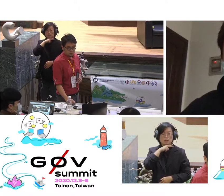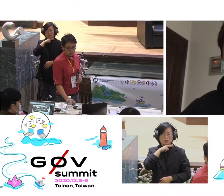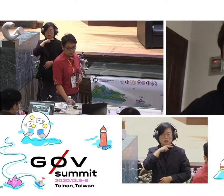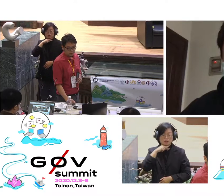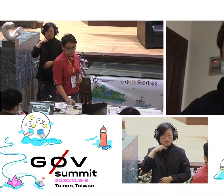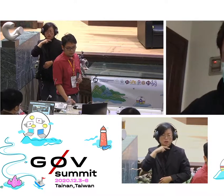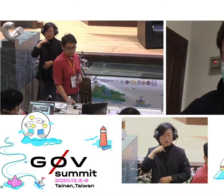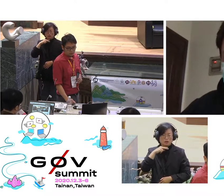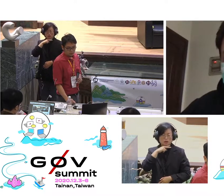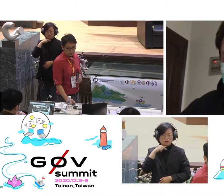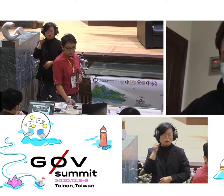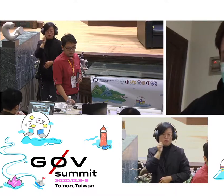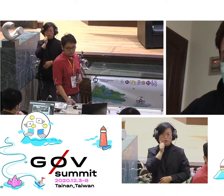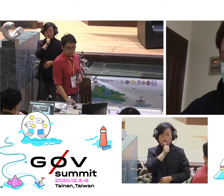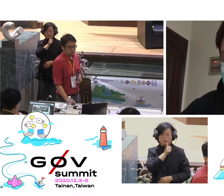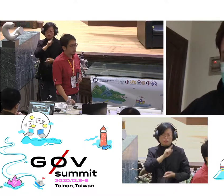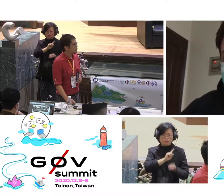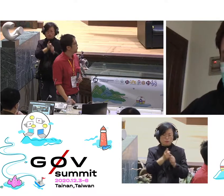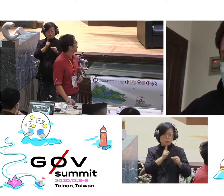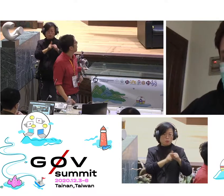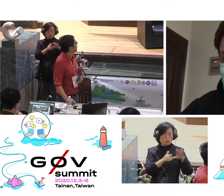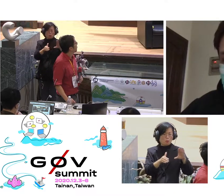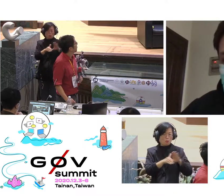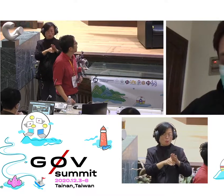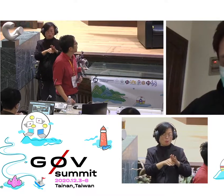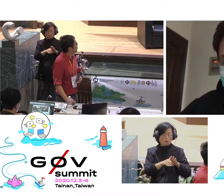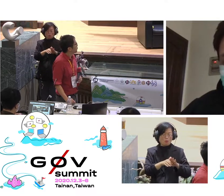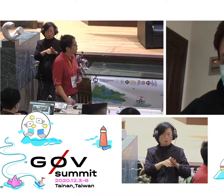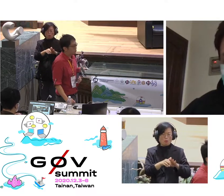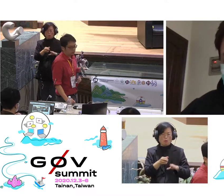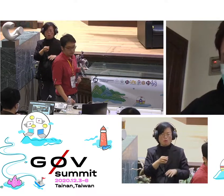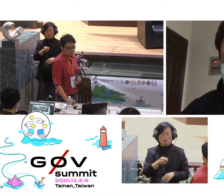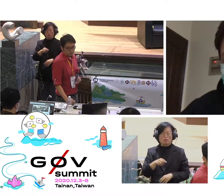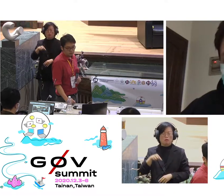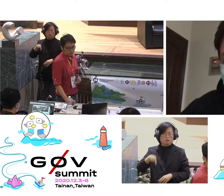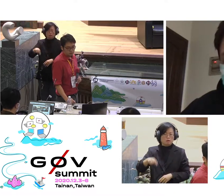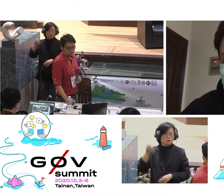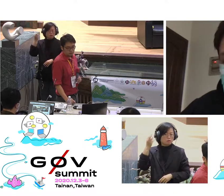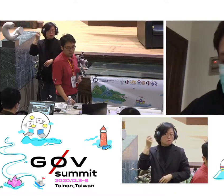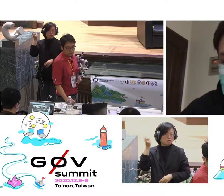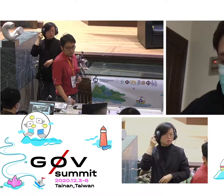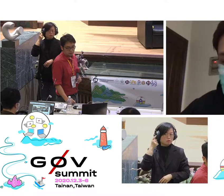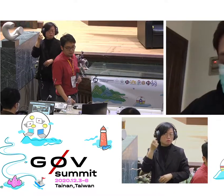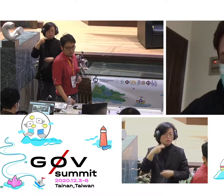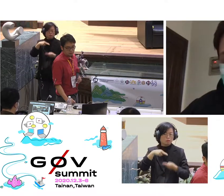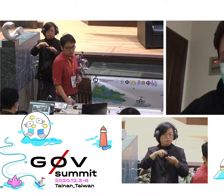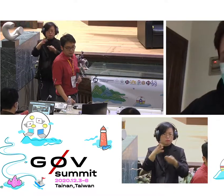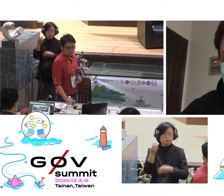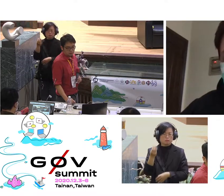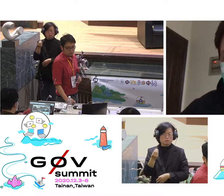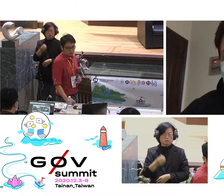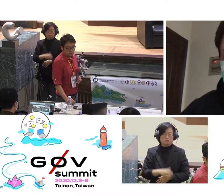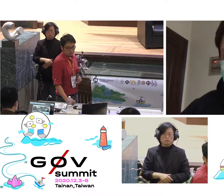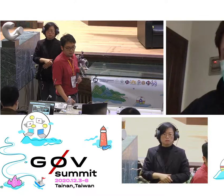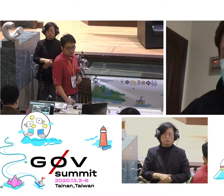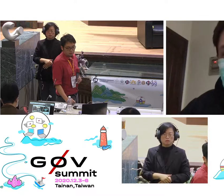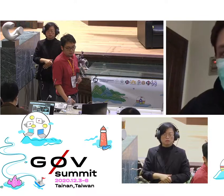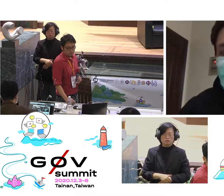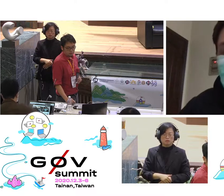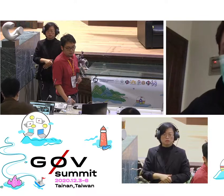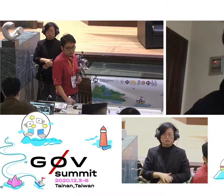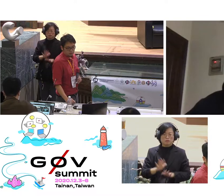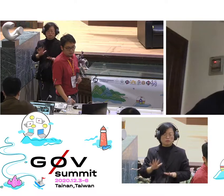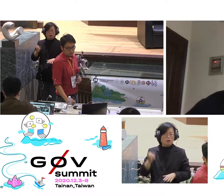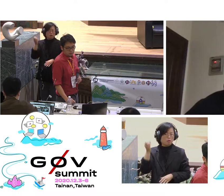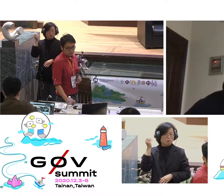I think, yeah, so we've got lots of internet, active internet users as well as mobile phone connections through which we